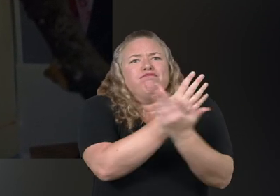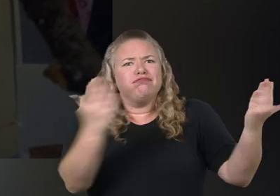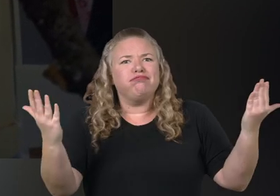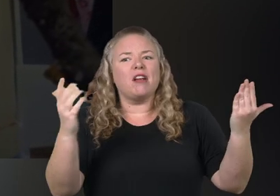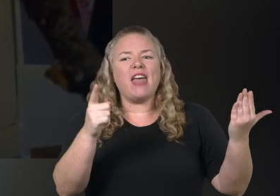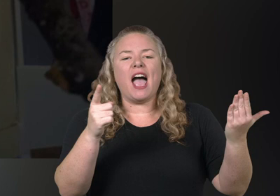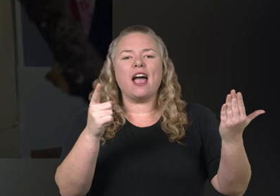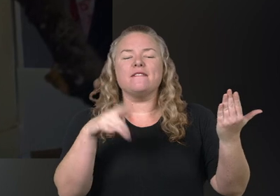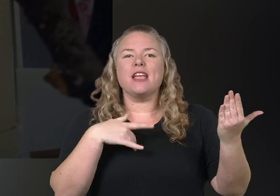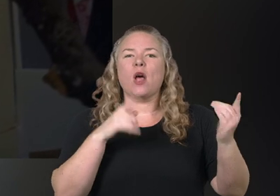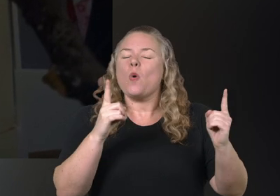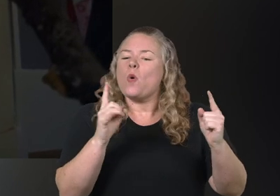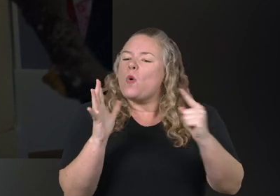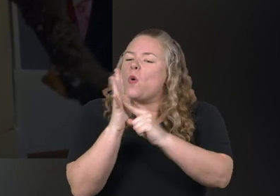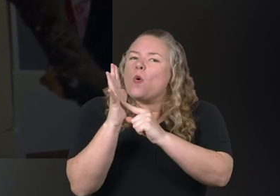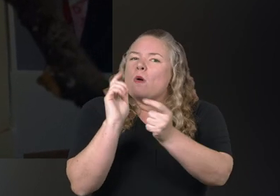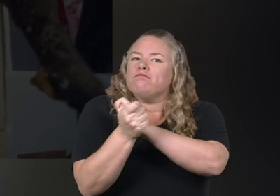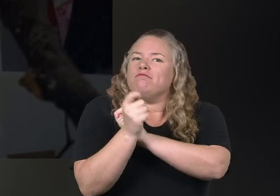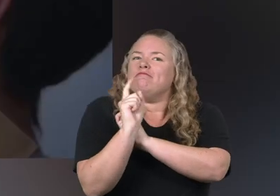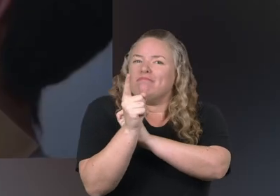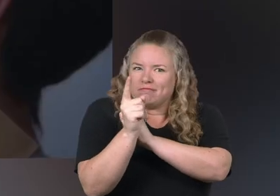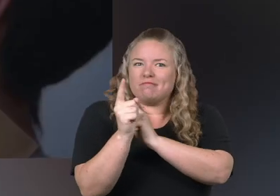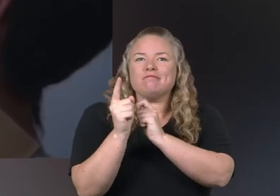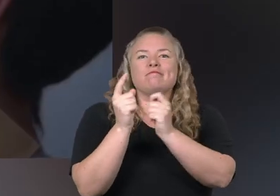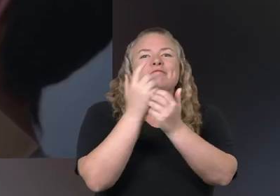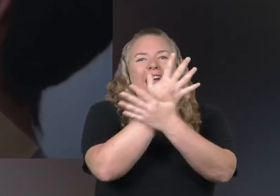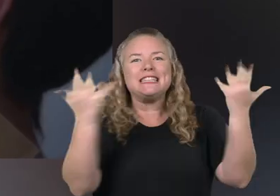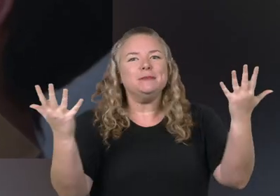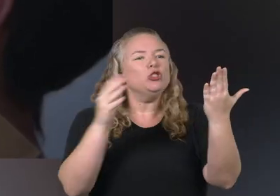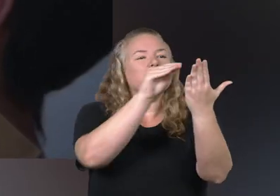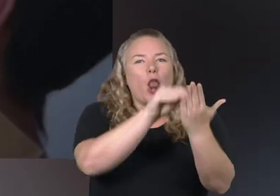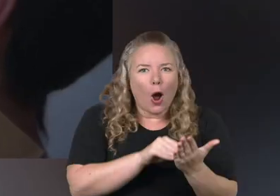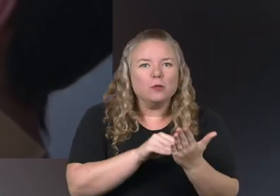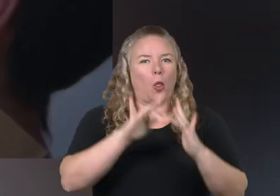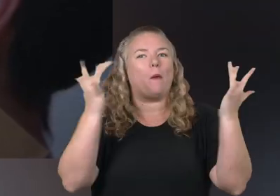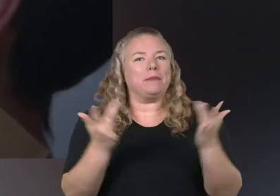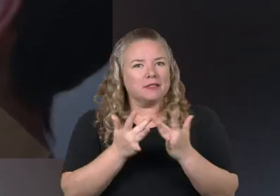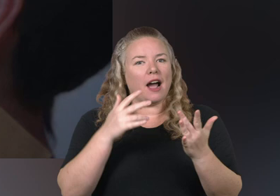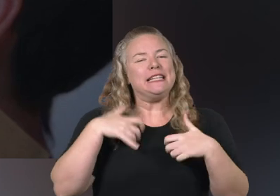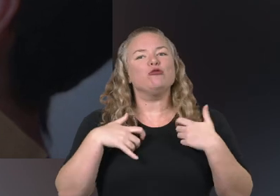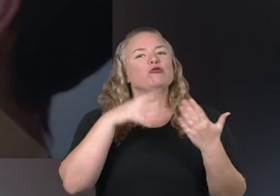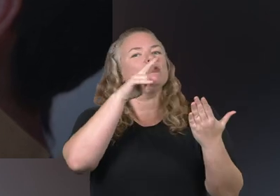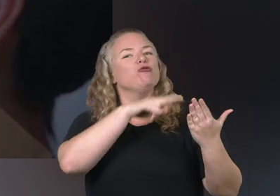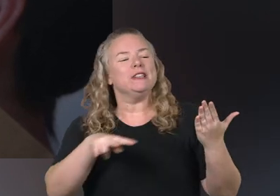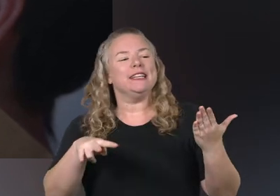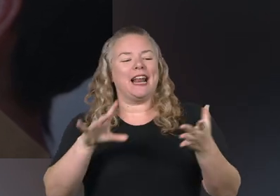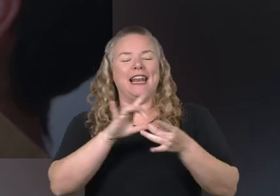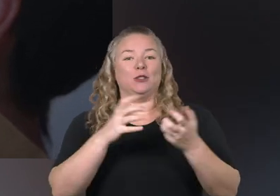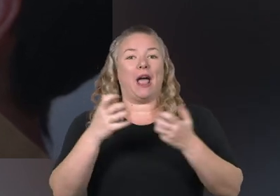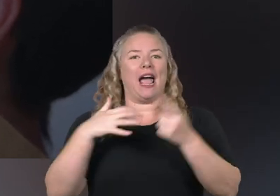The exhibition notes on the Tate website are an interesting testament to where we were at the time. The notes are